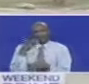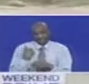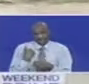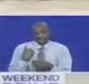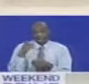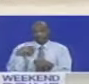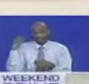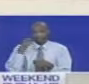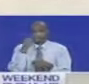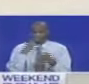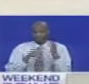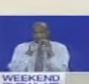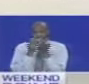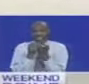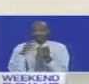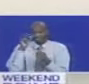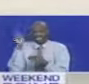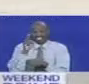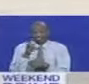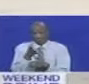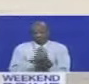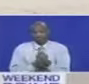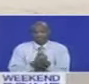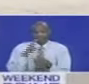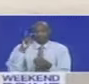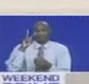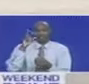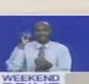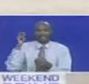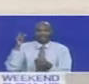exemplified worldwide by athletes from this region. Victor Ogale, KTN Sports.